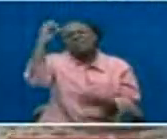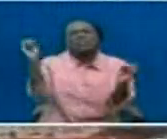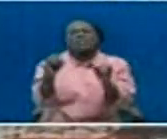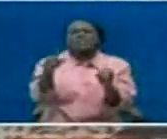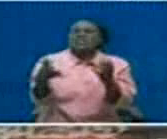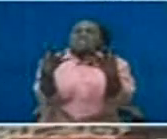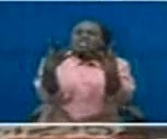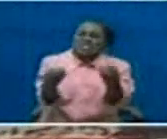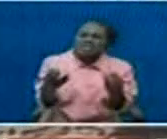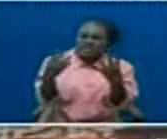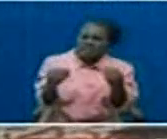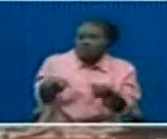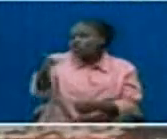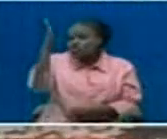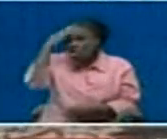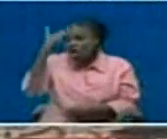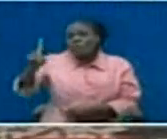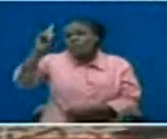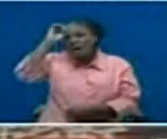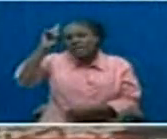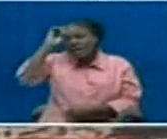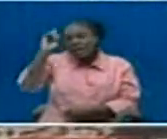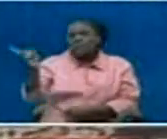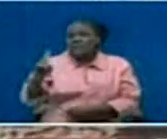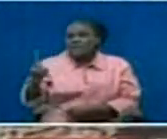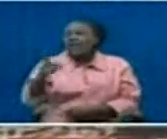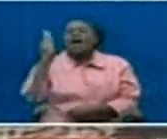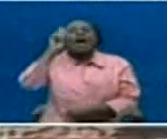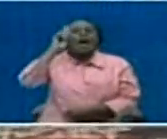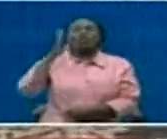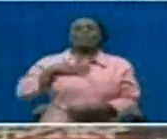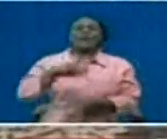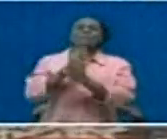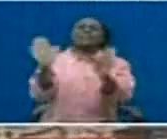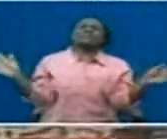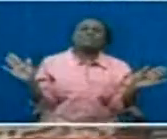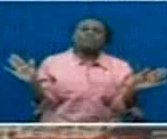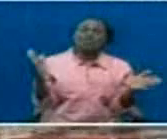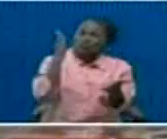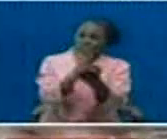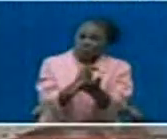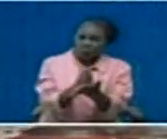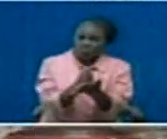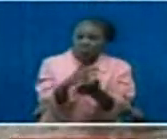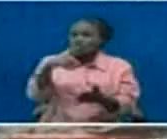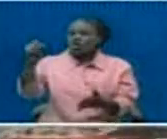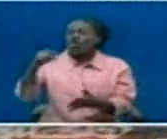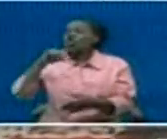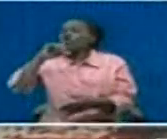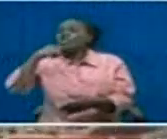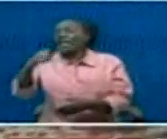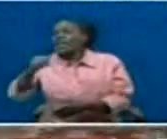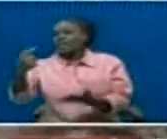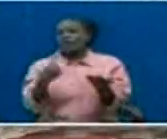You just simplify. You say, now, you know Mandela, you've heard of him? Yes. He's the president. That's my uncle. Really? Then he goes to tell the next Mzungu.